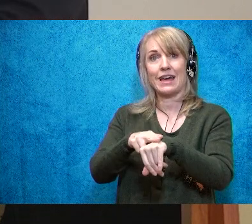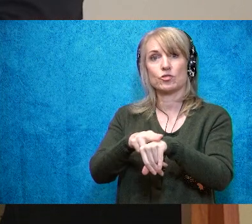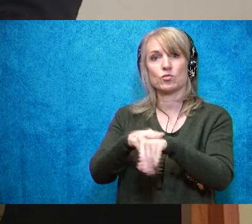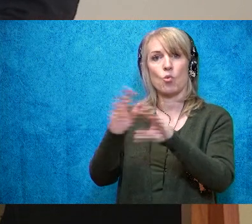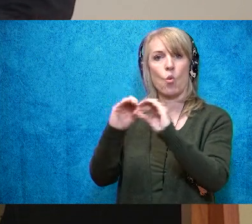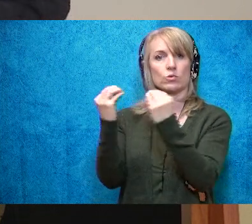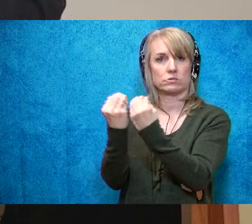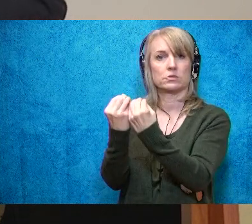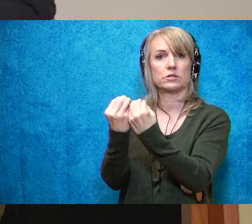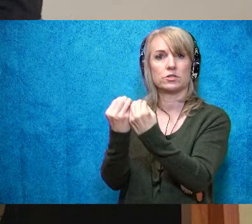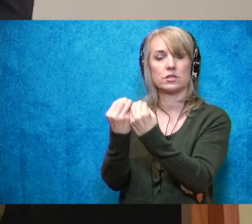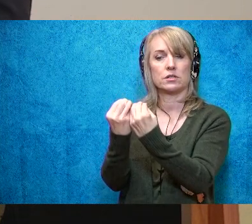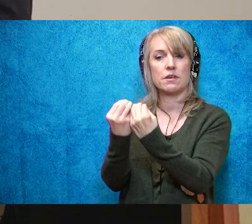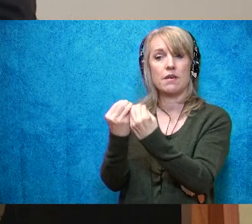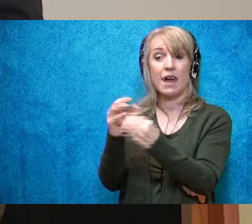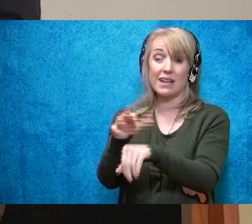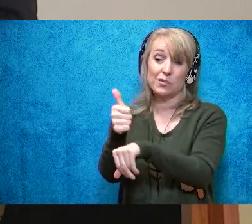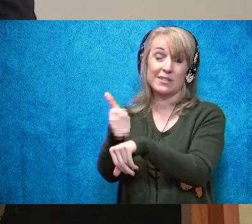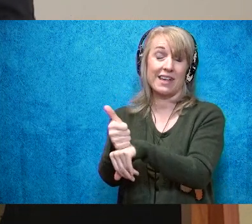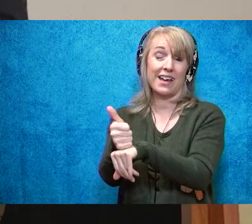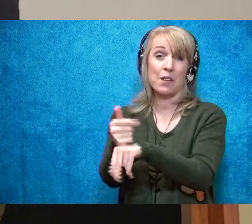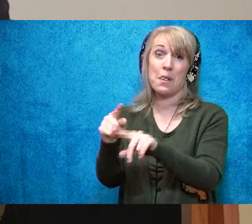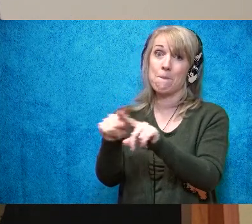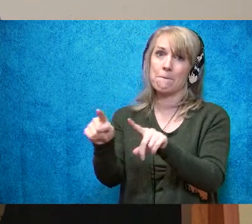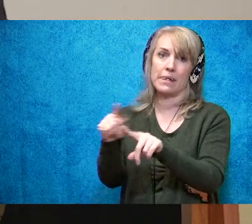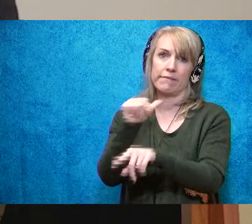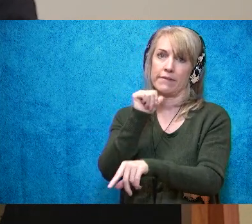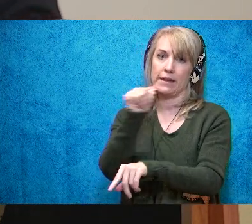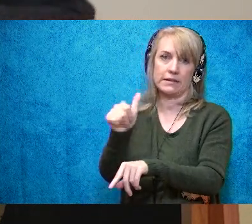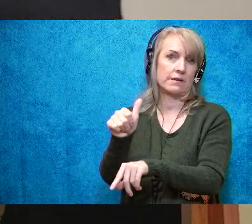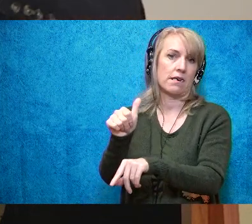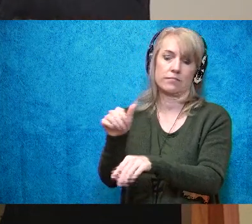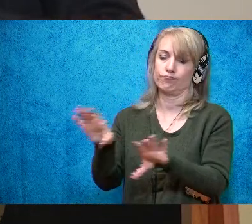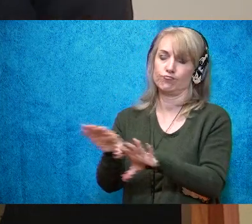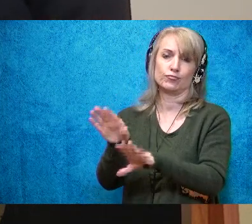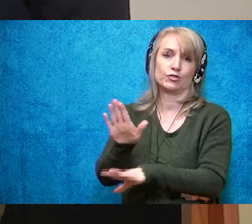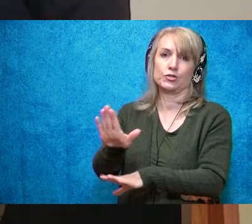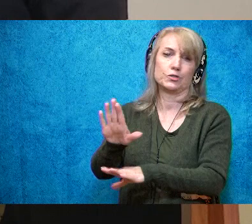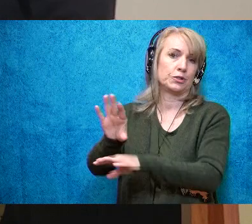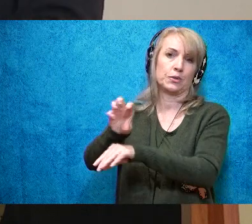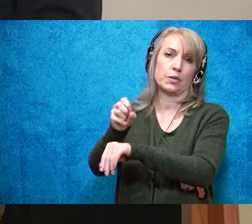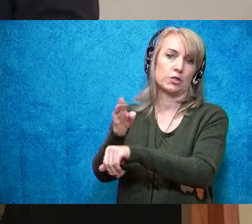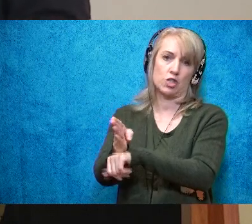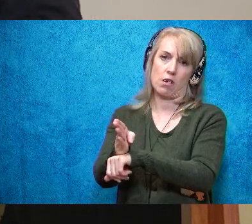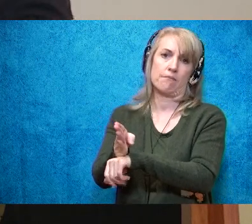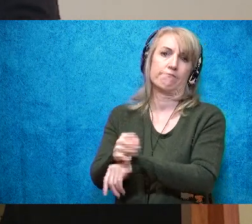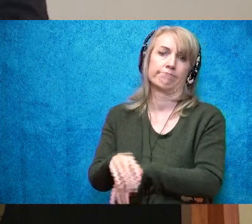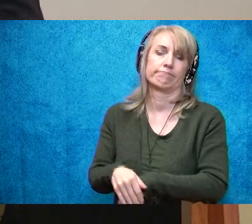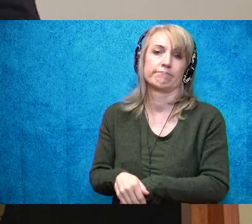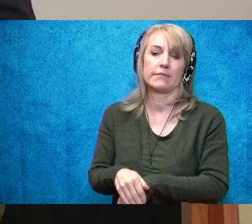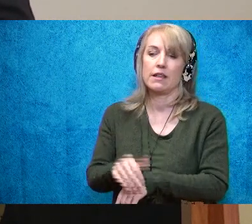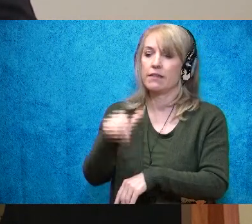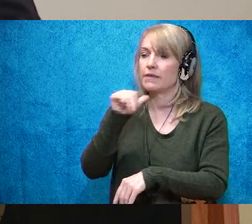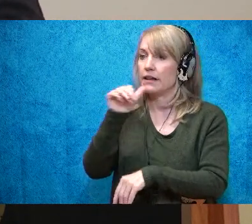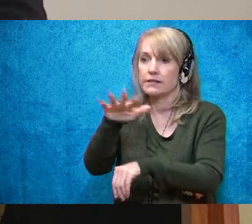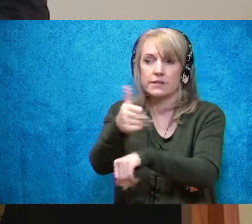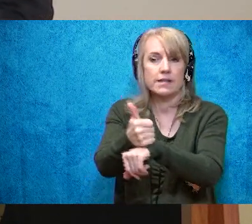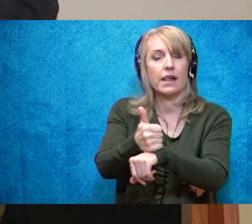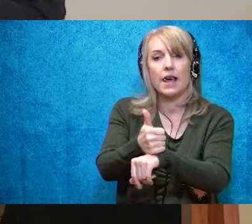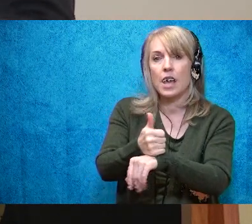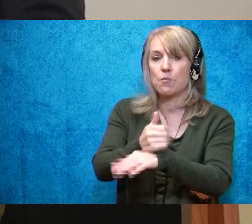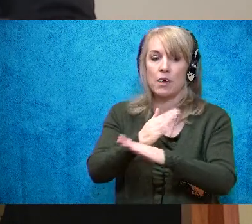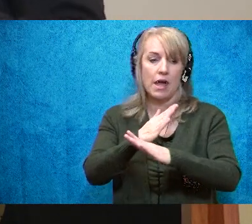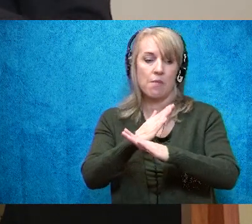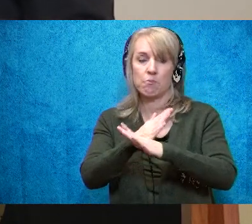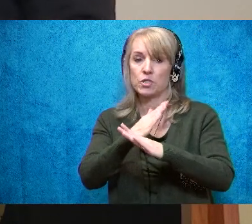place to do that, but it hadn't done its job. They did not step in to stop Hitler. They did not mobilize for defense or anything. They allowed